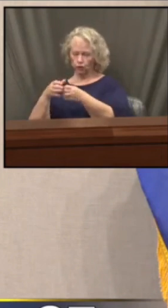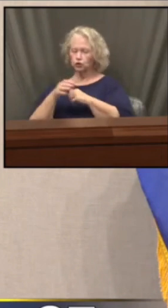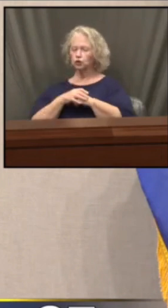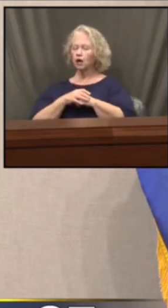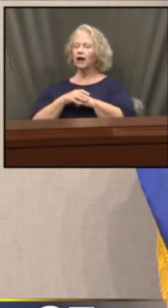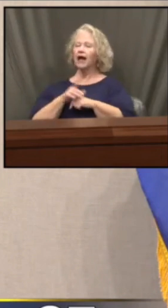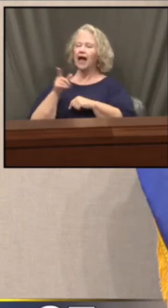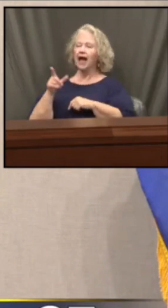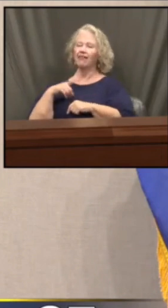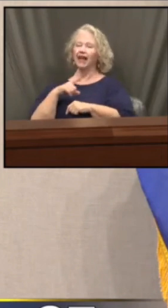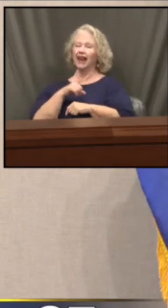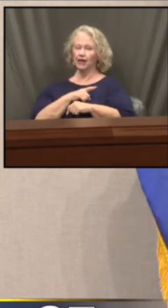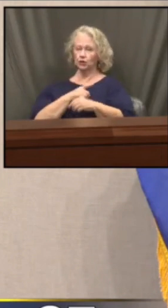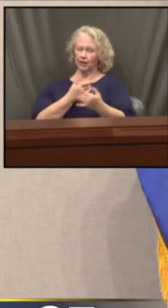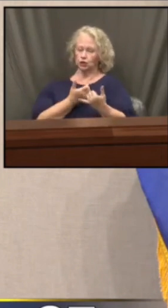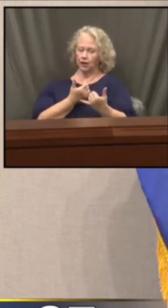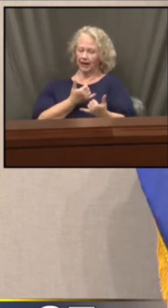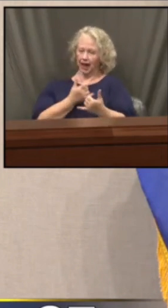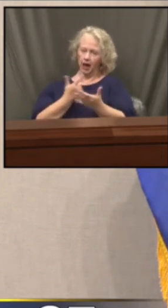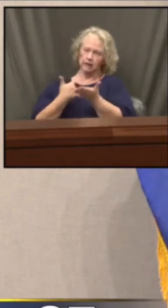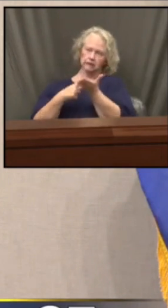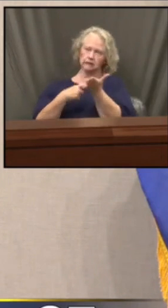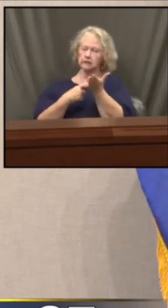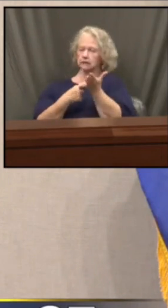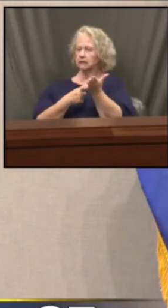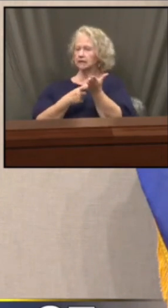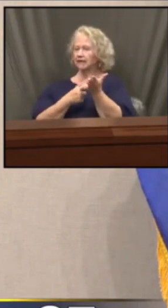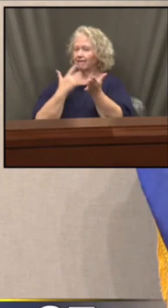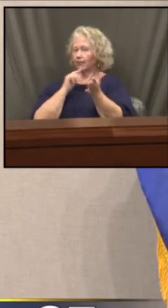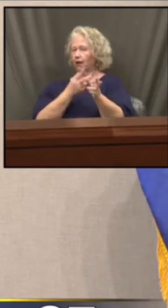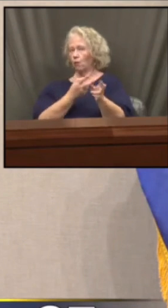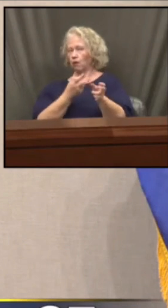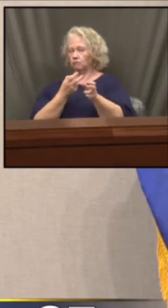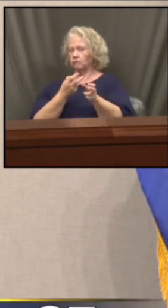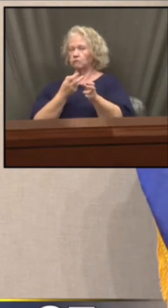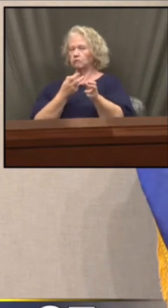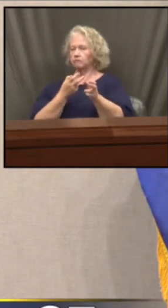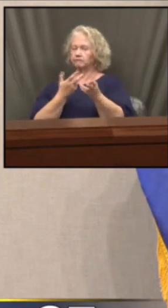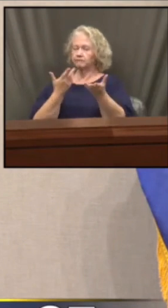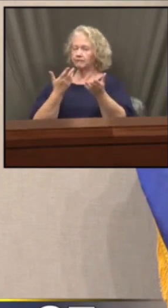the legislature is still discussing how they'd like to proceed.